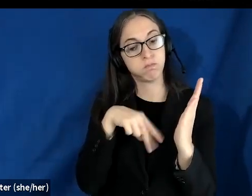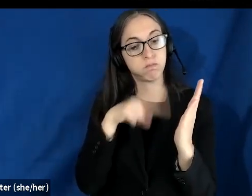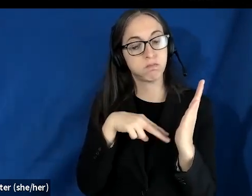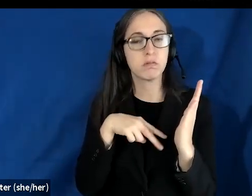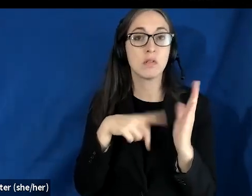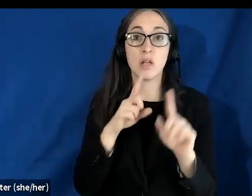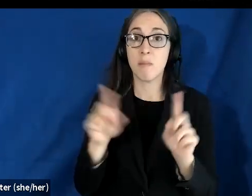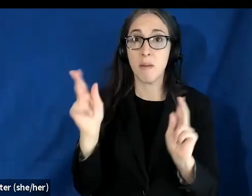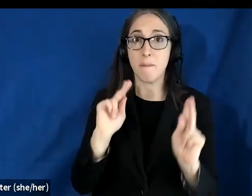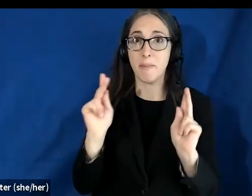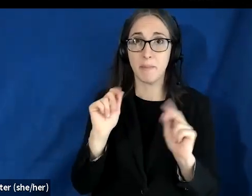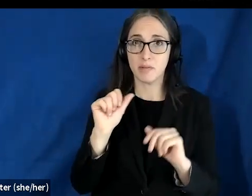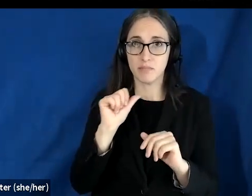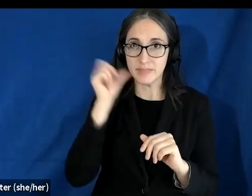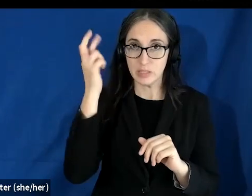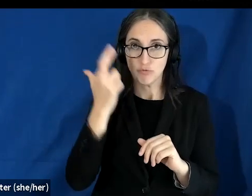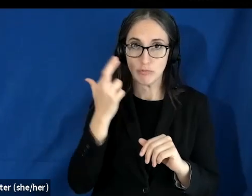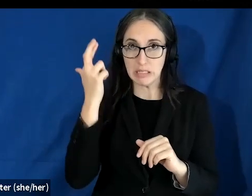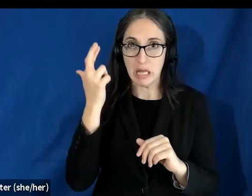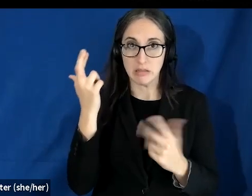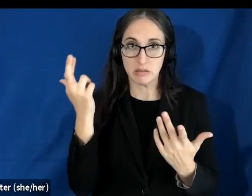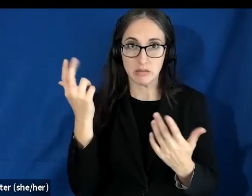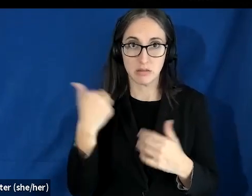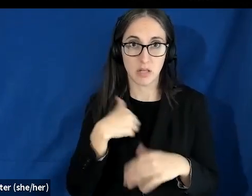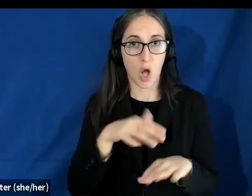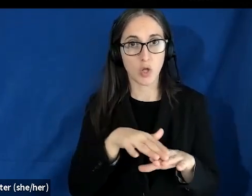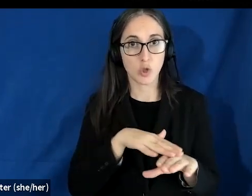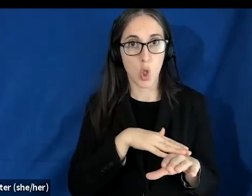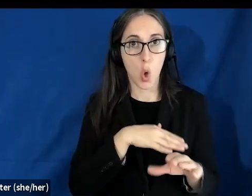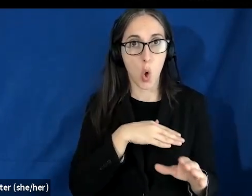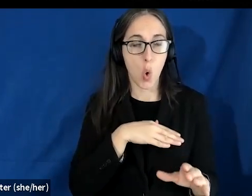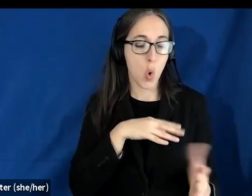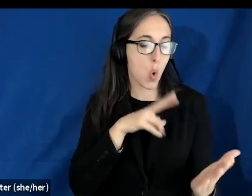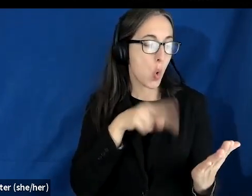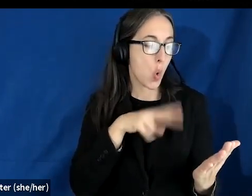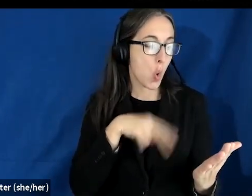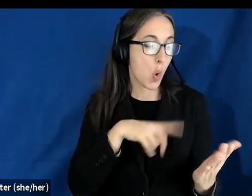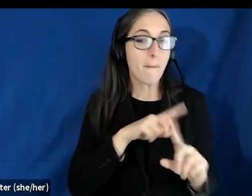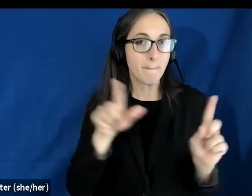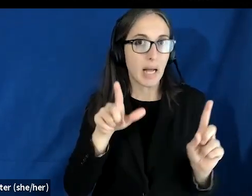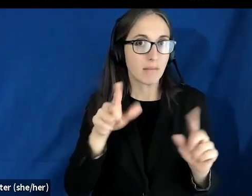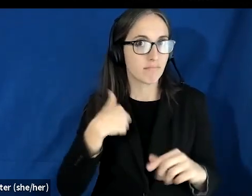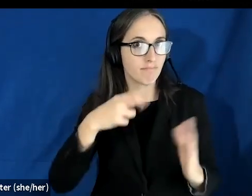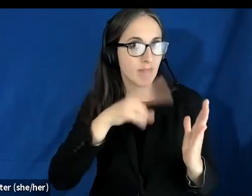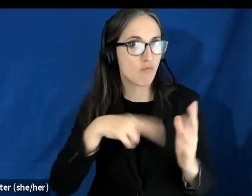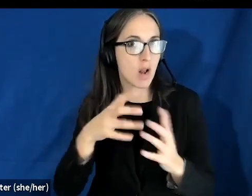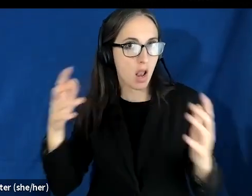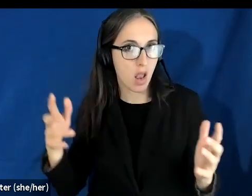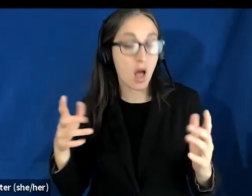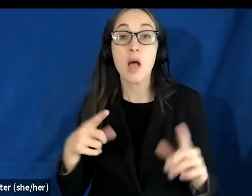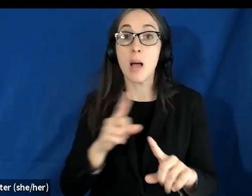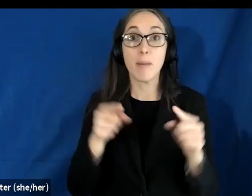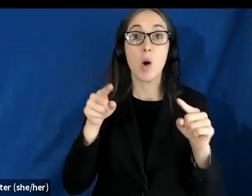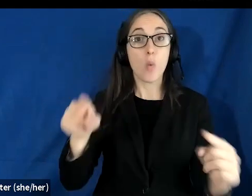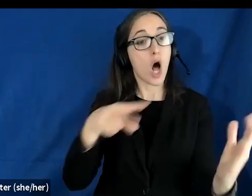reader because I read a lot. And when I was reading, I would often read one character at